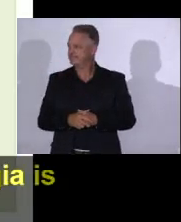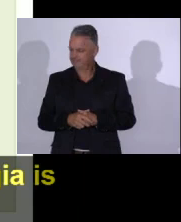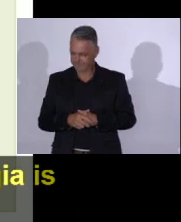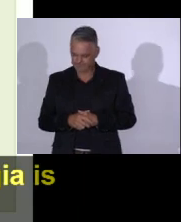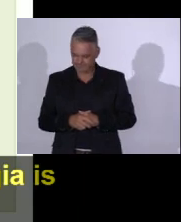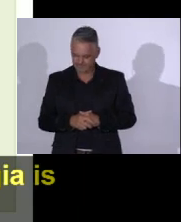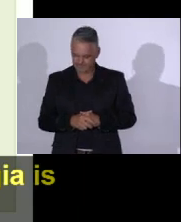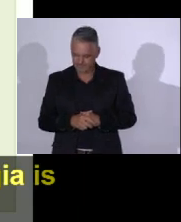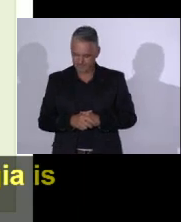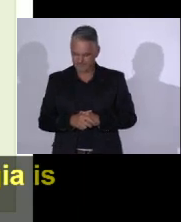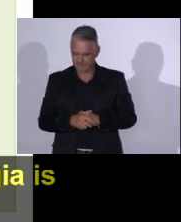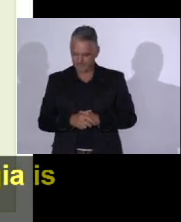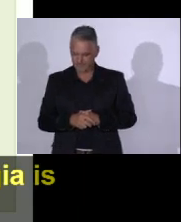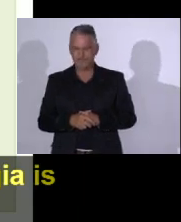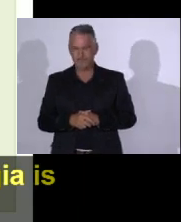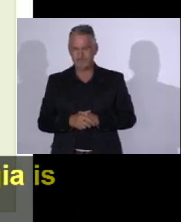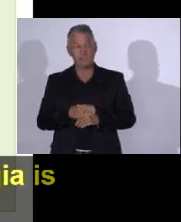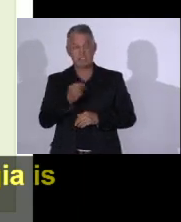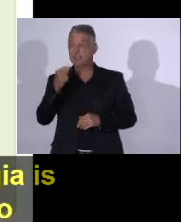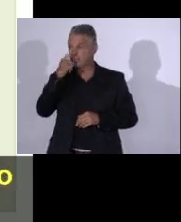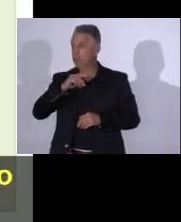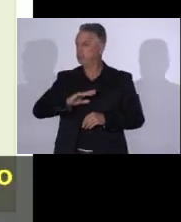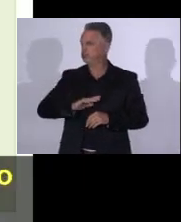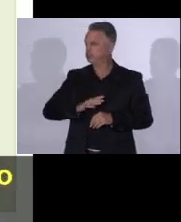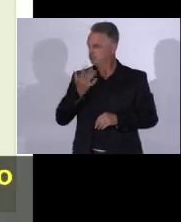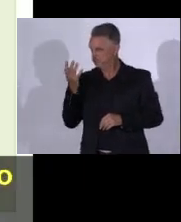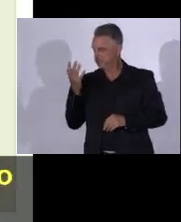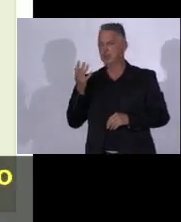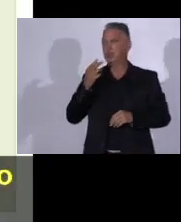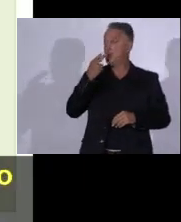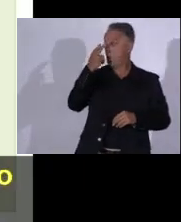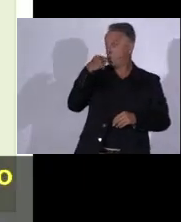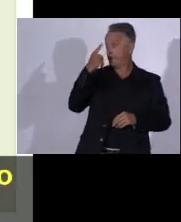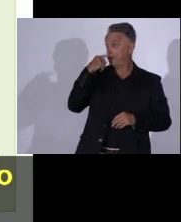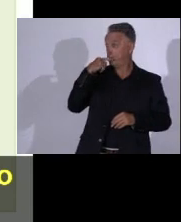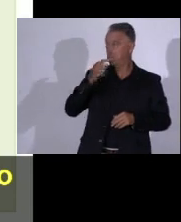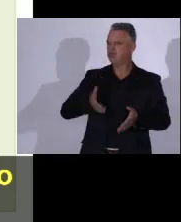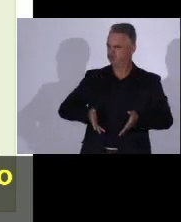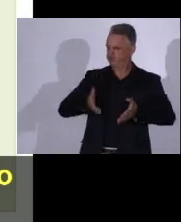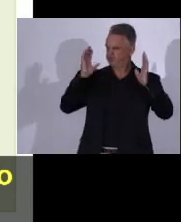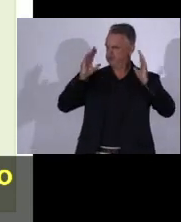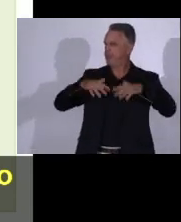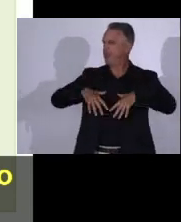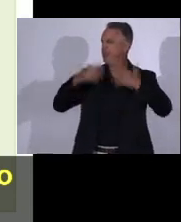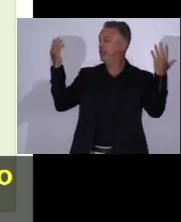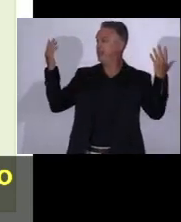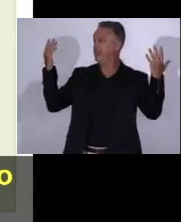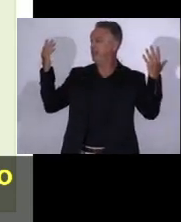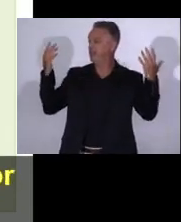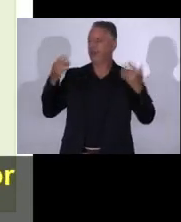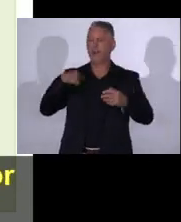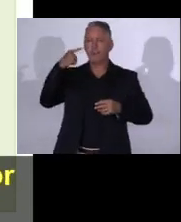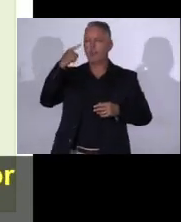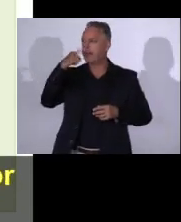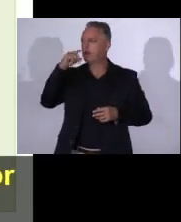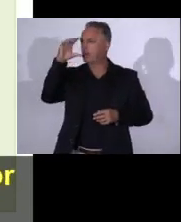And we were surprised to find, I wasn't, but some folks were surprised to find that older people are up for anything. And I think we sort of made the assumption that as you